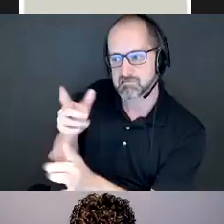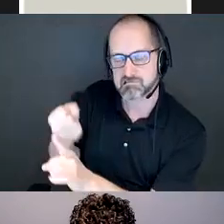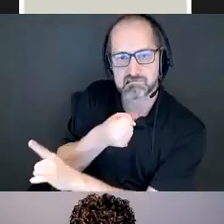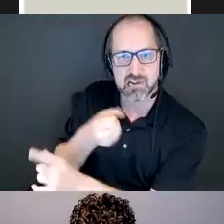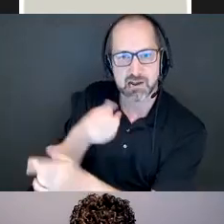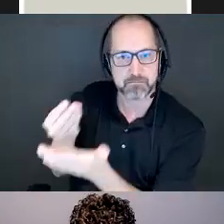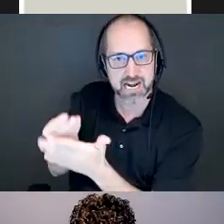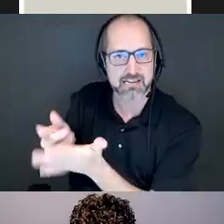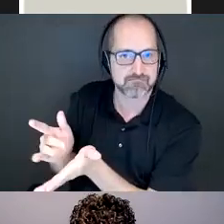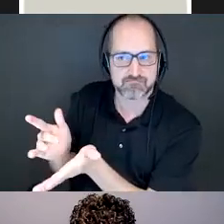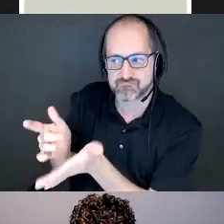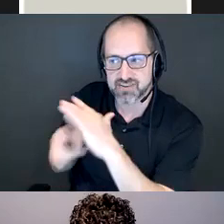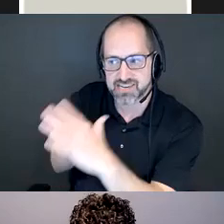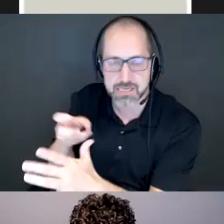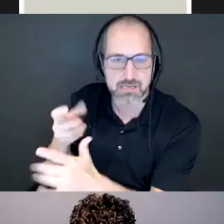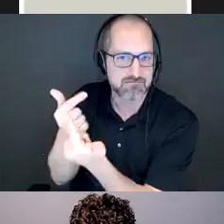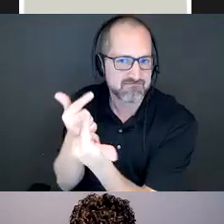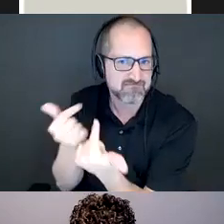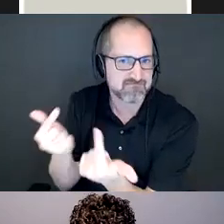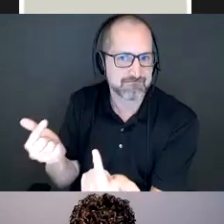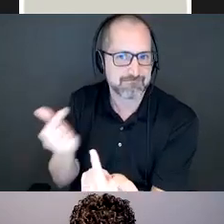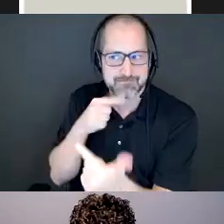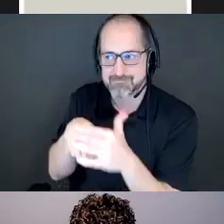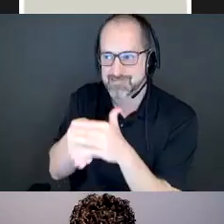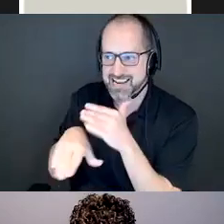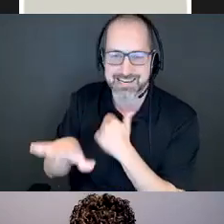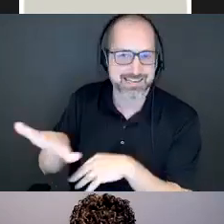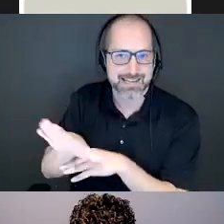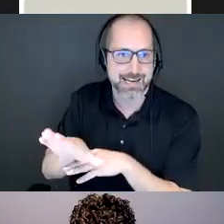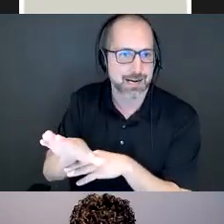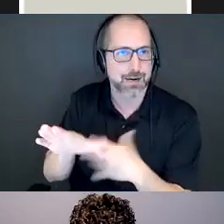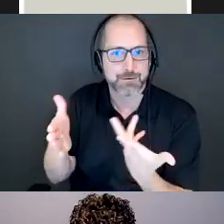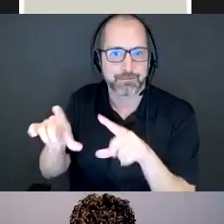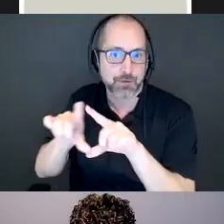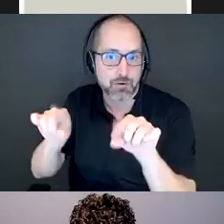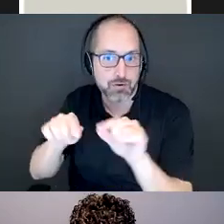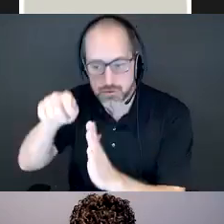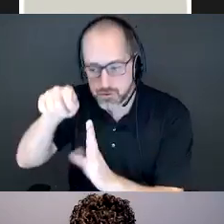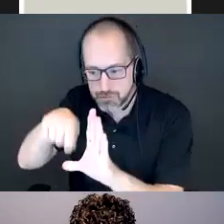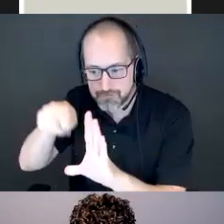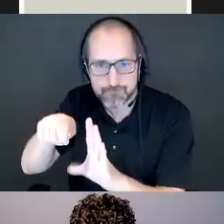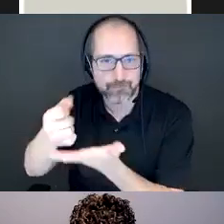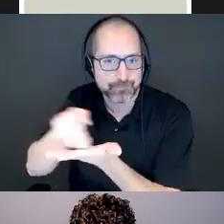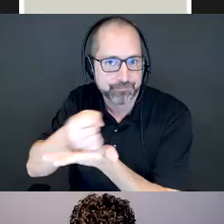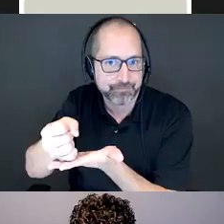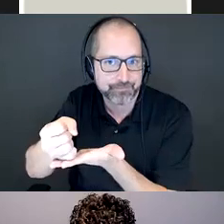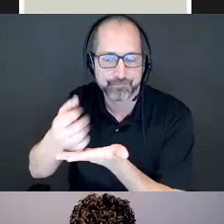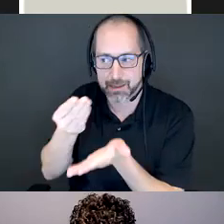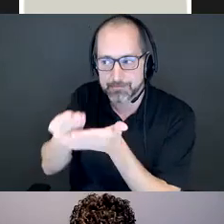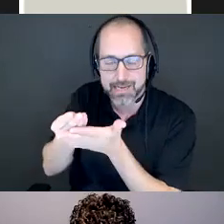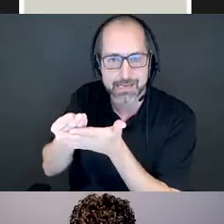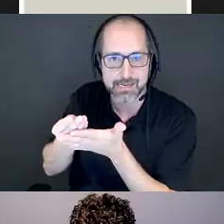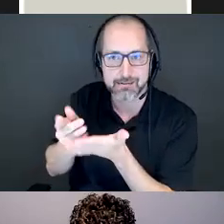and getting access to their cards and their funds,